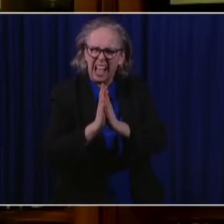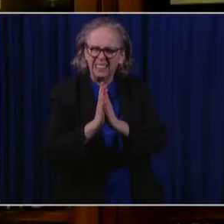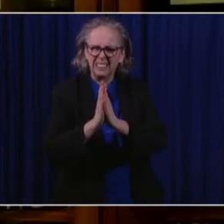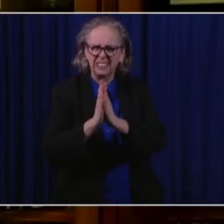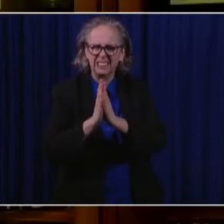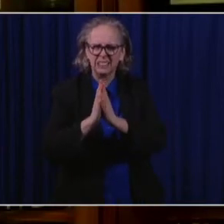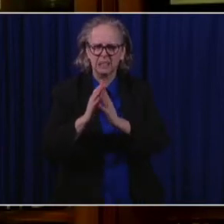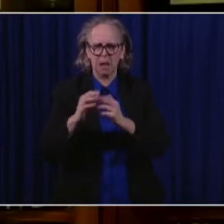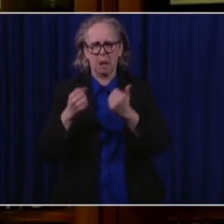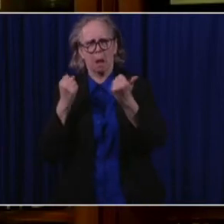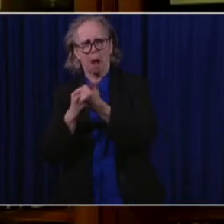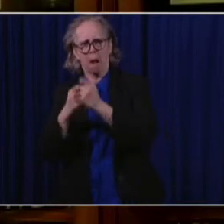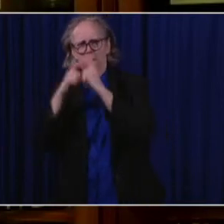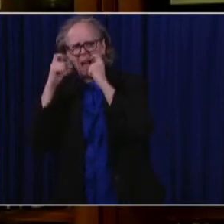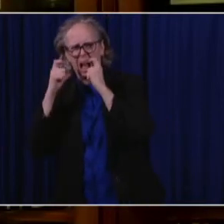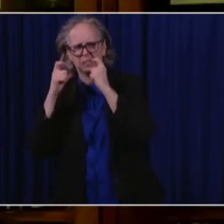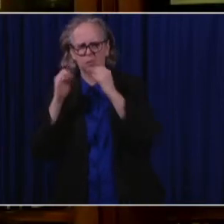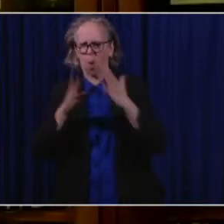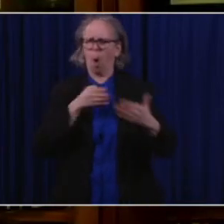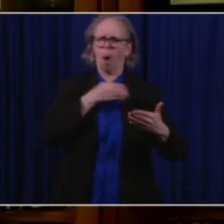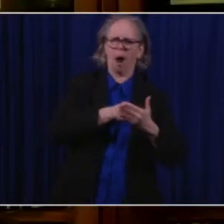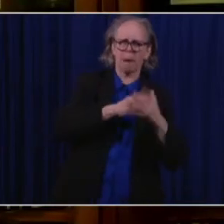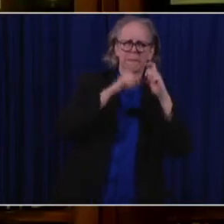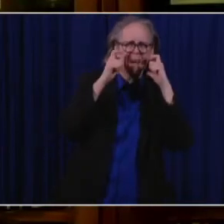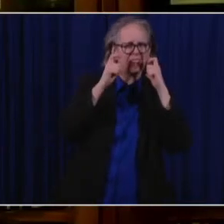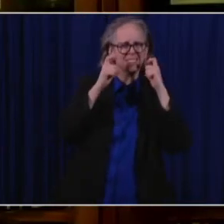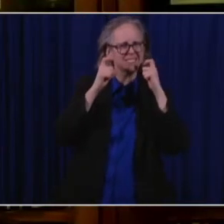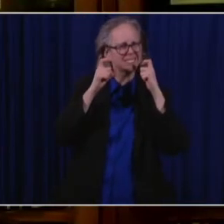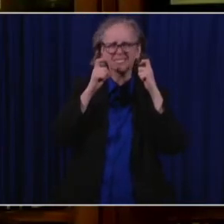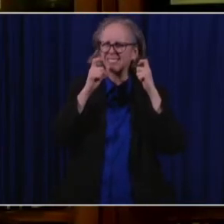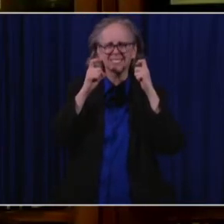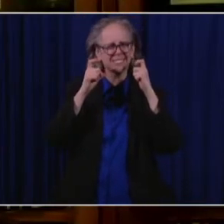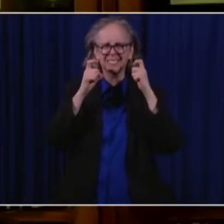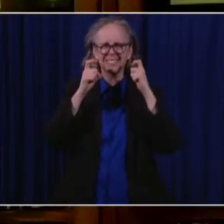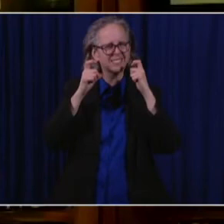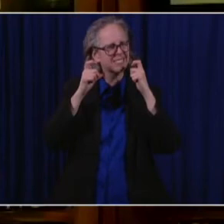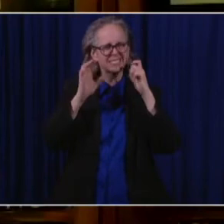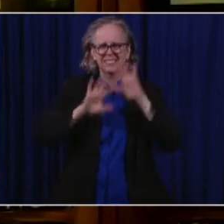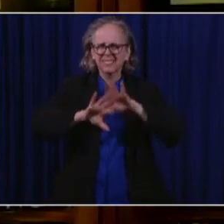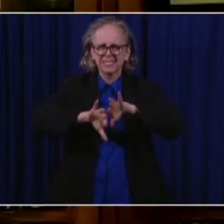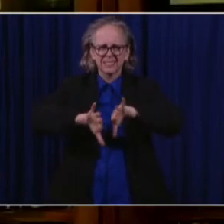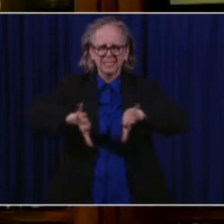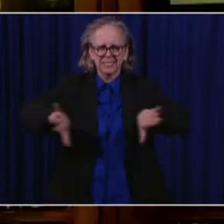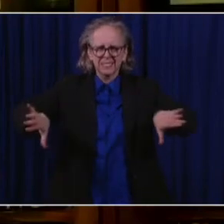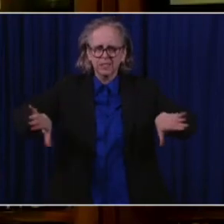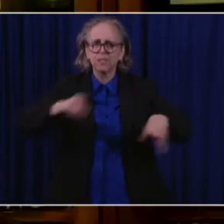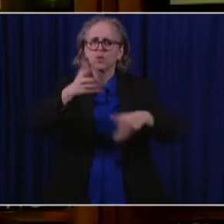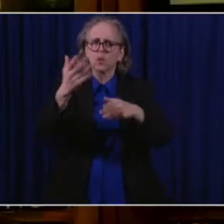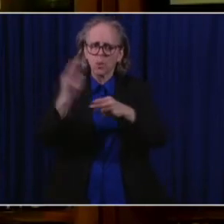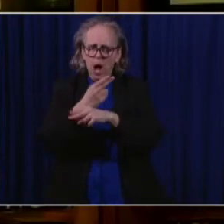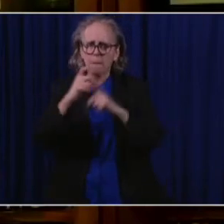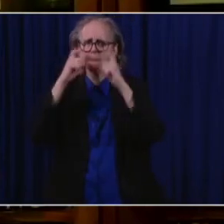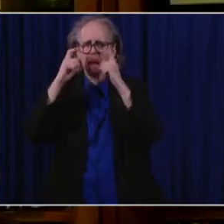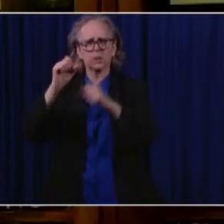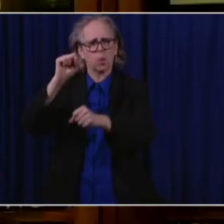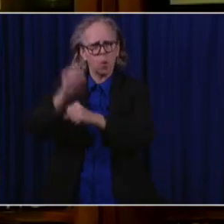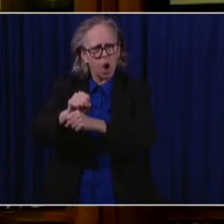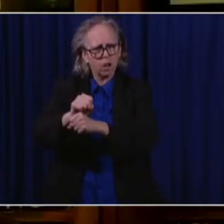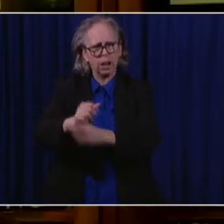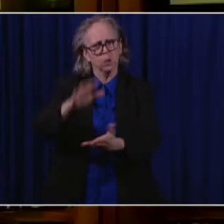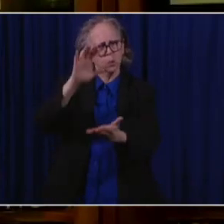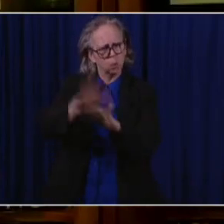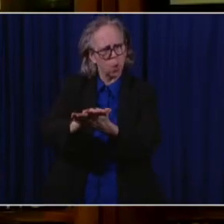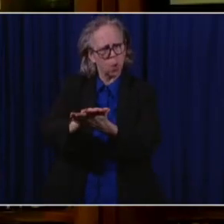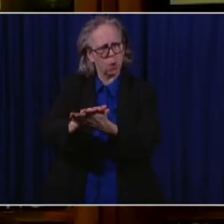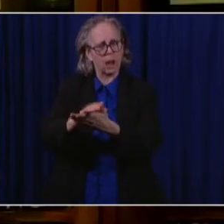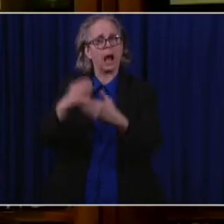want to make sure that are pro-mask, frankly, that are wearing them at work, they're wearing them at school, they're wearing them when they go to the grocery store. But it's that